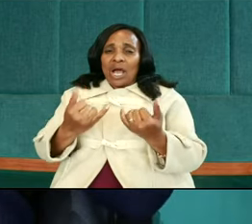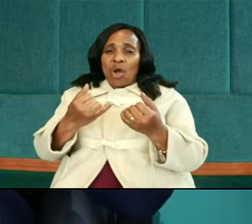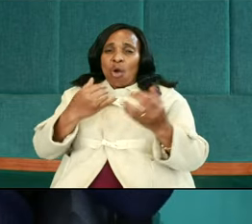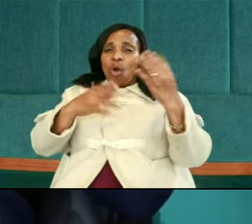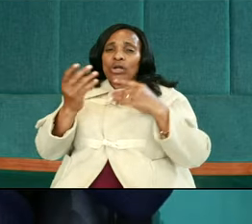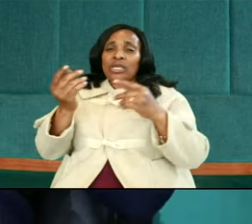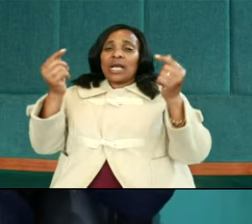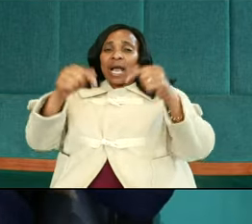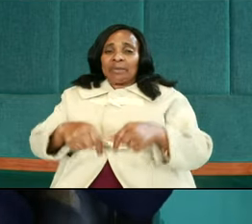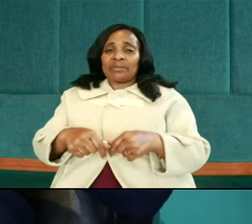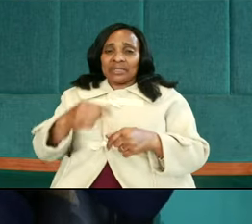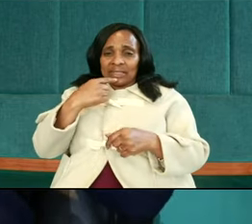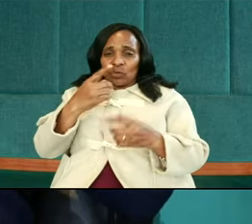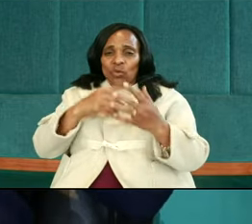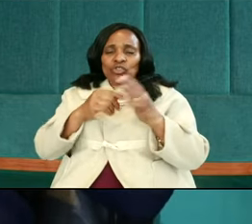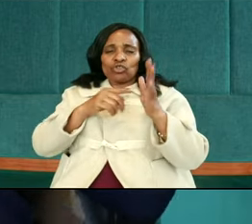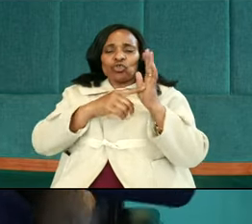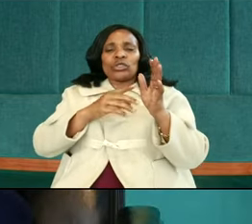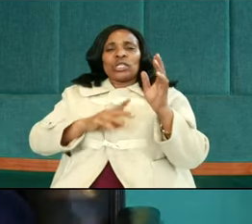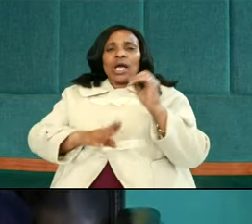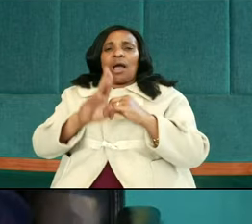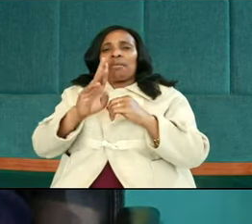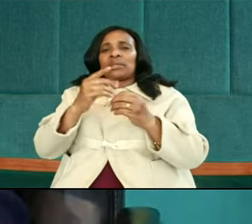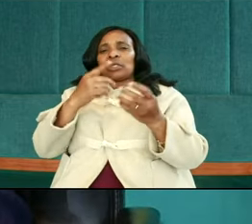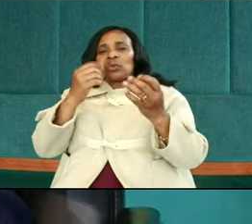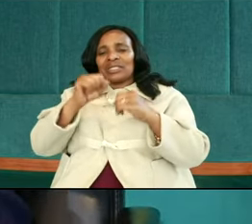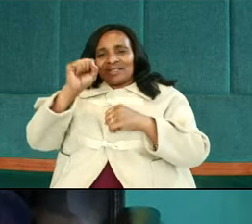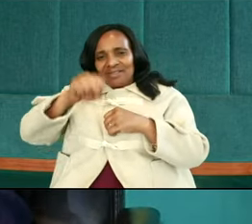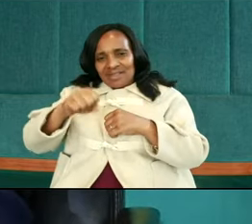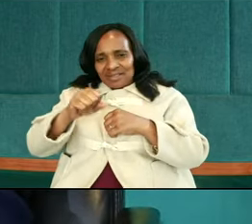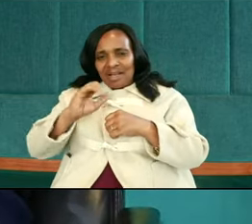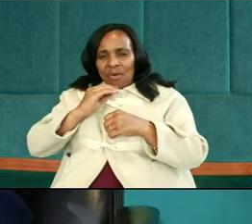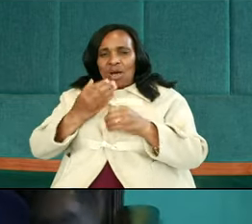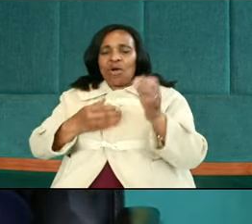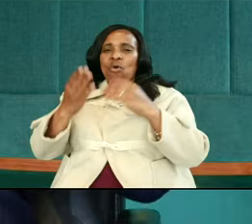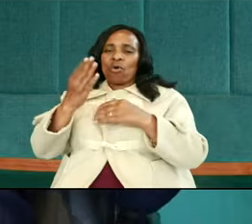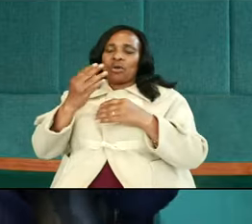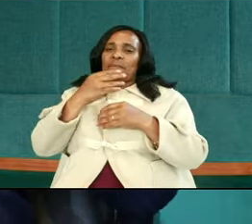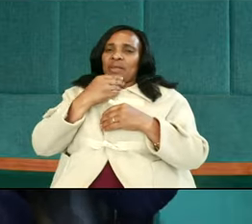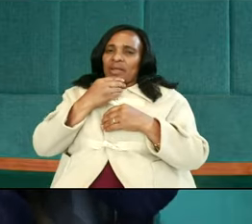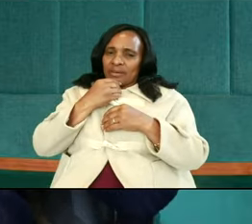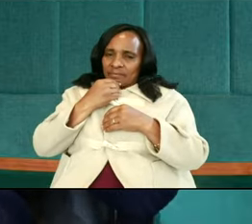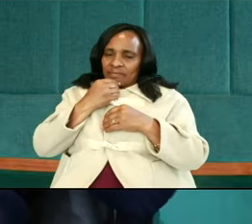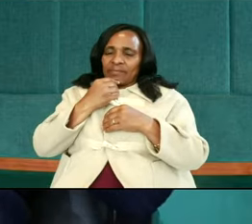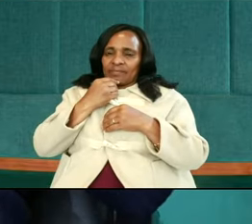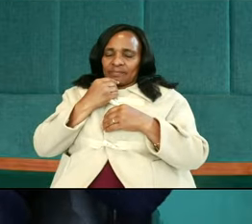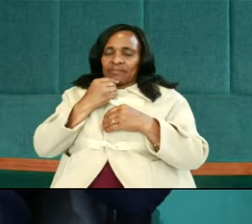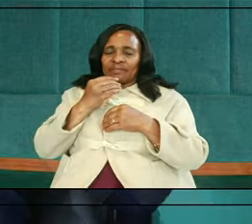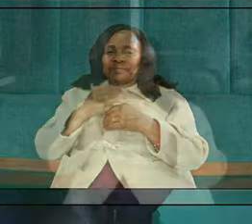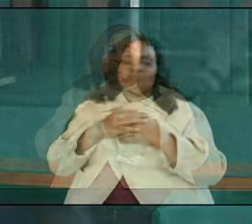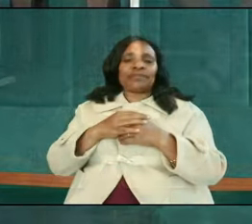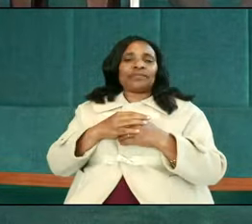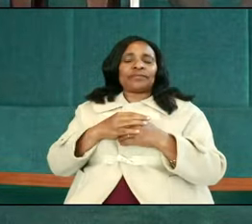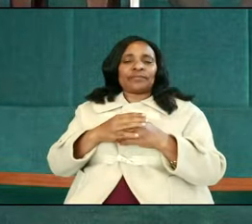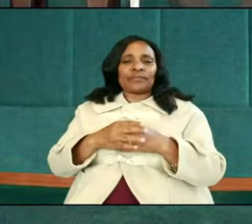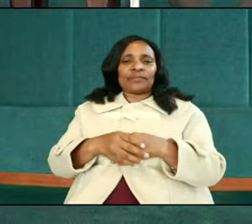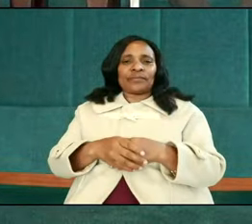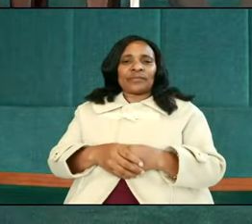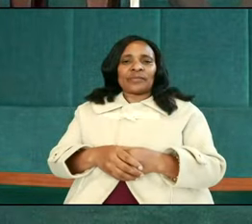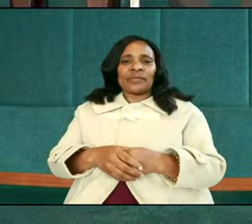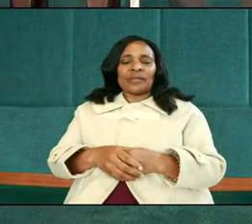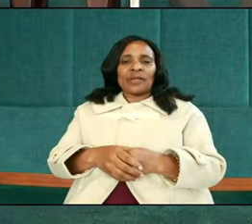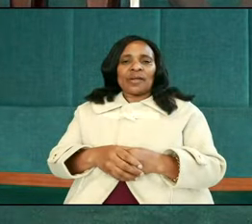through and he's like, he just shows himself powerful, and they're like, yes, this is our God, man. And those are the Israelites. Yeah.